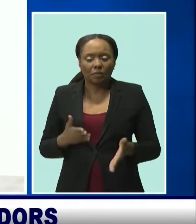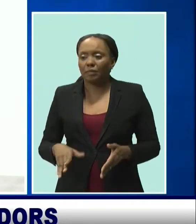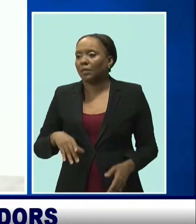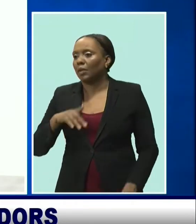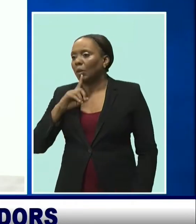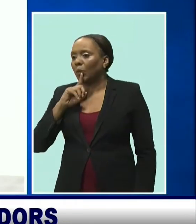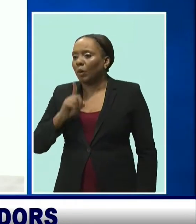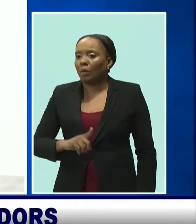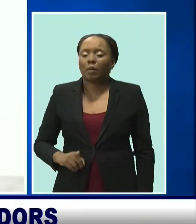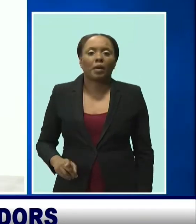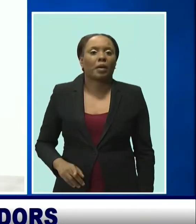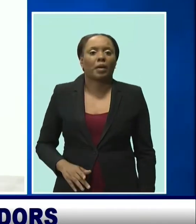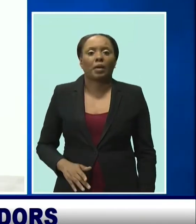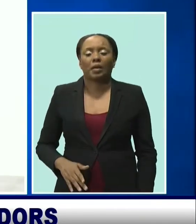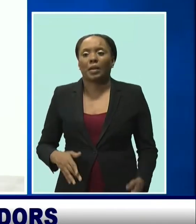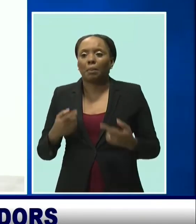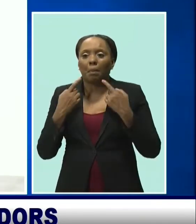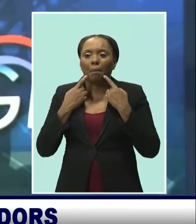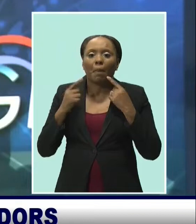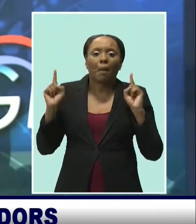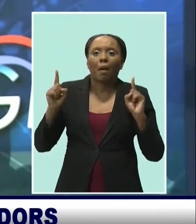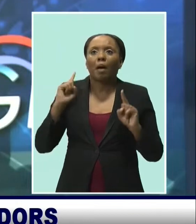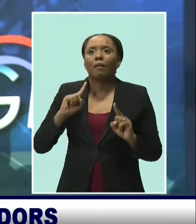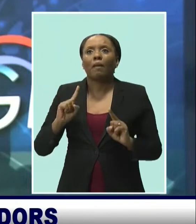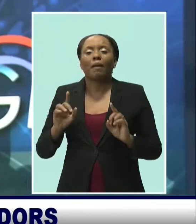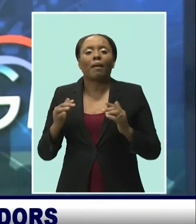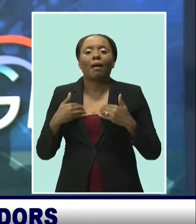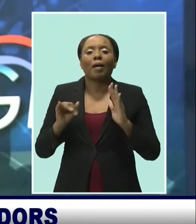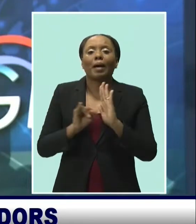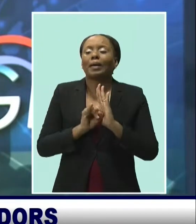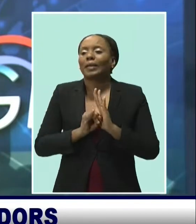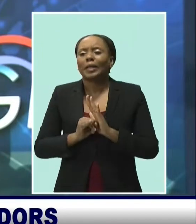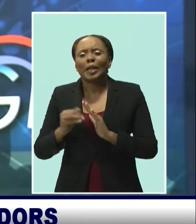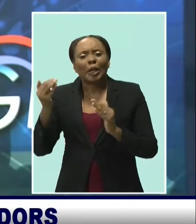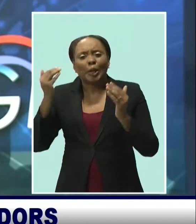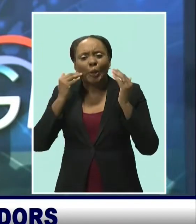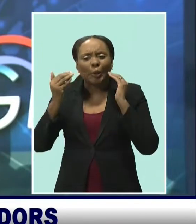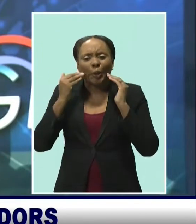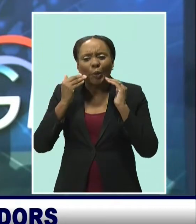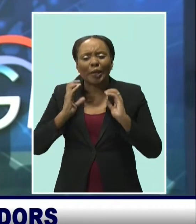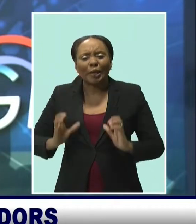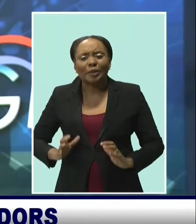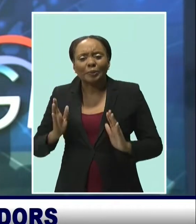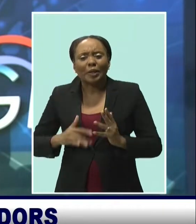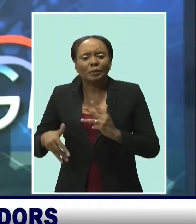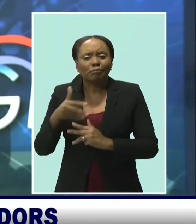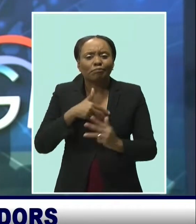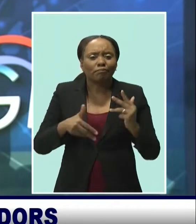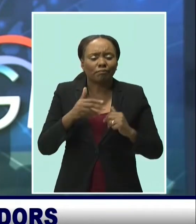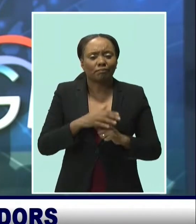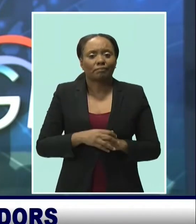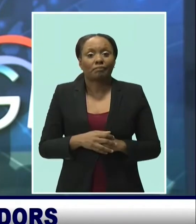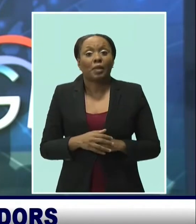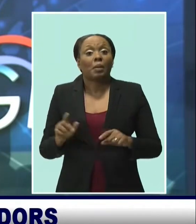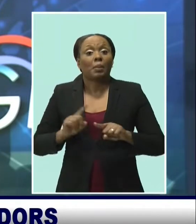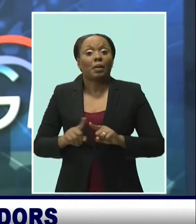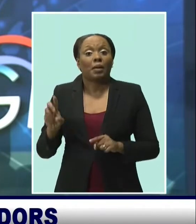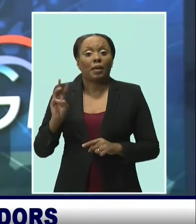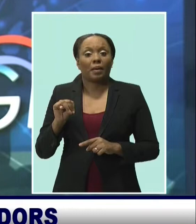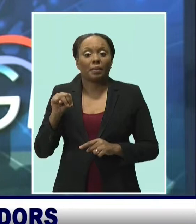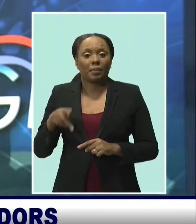renowned, not just in Barbados, but around the world? MP for St. Michael East, Trevor Prescott, is however concerned about